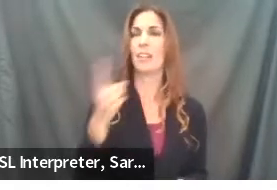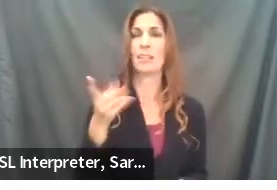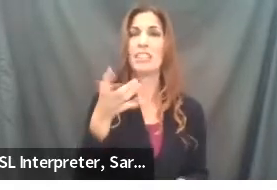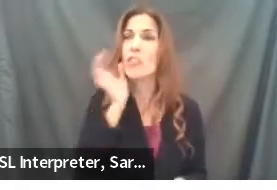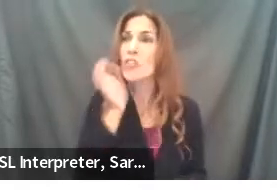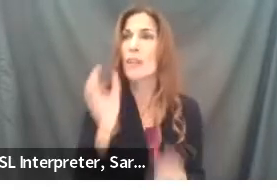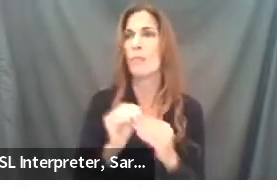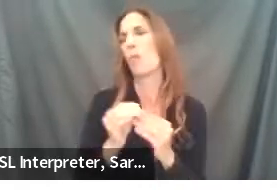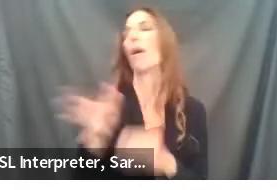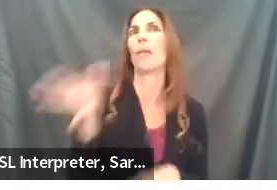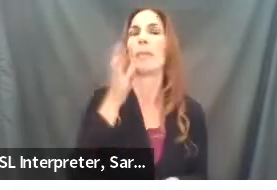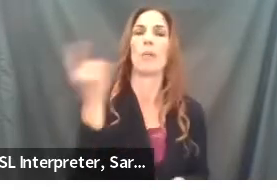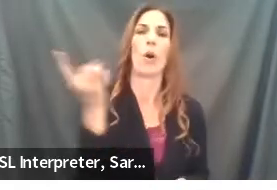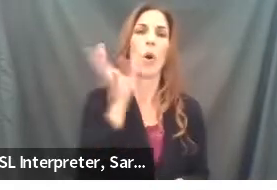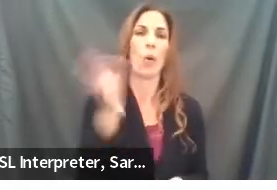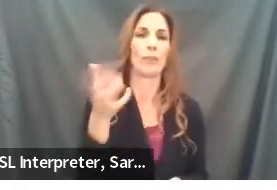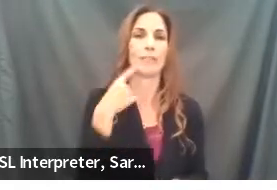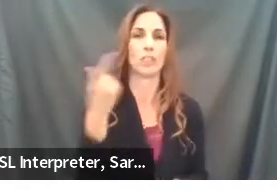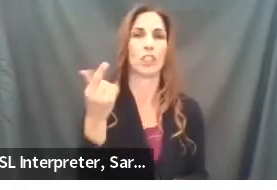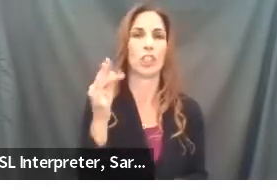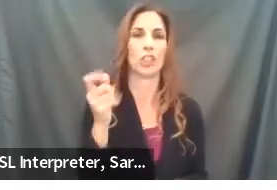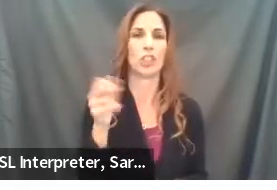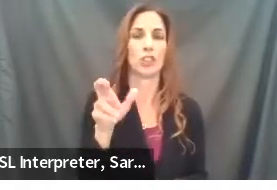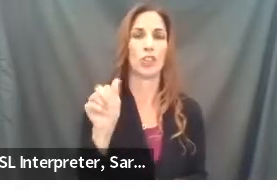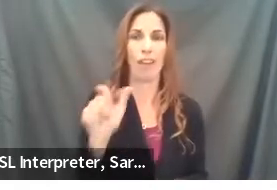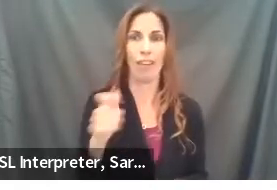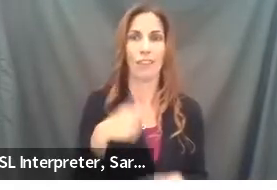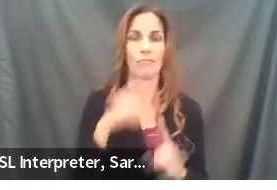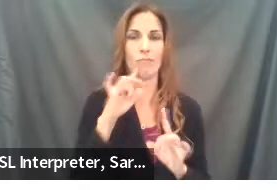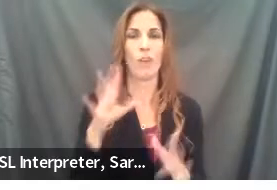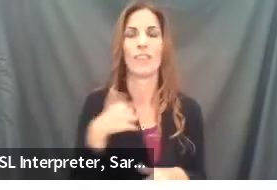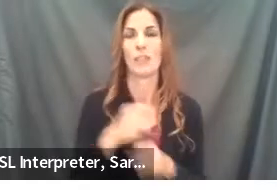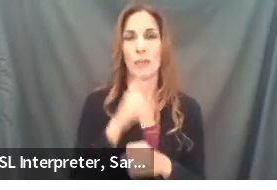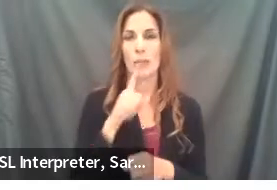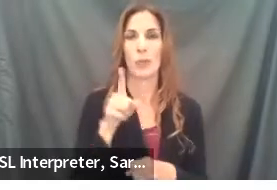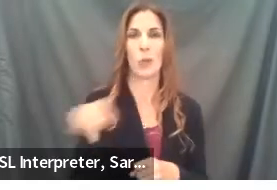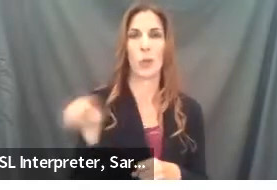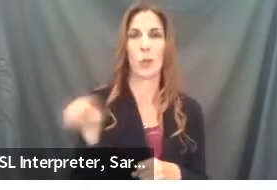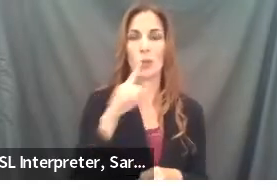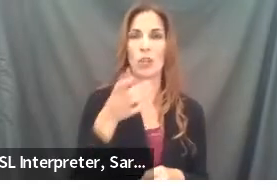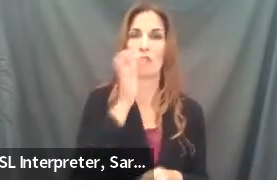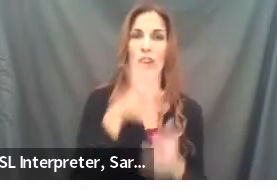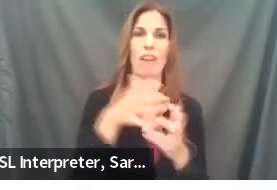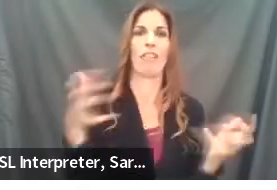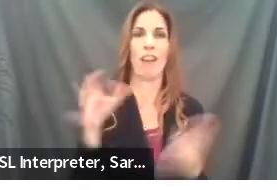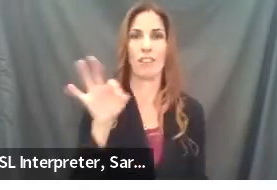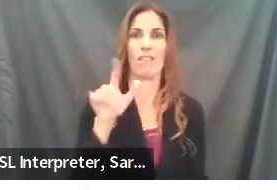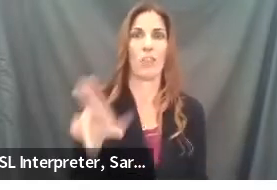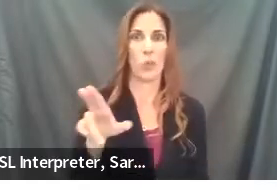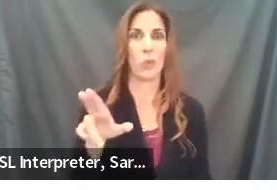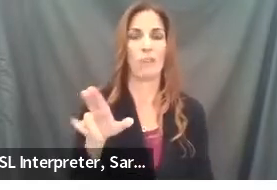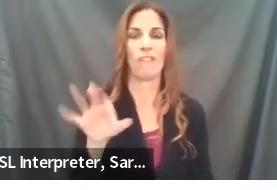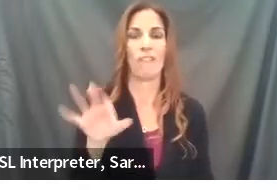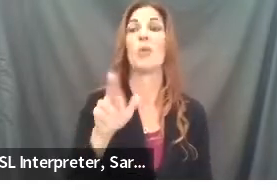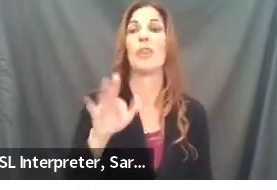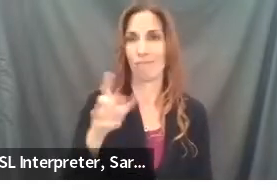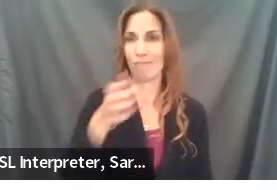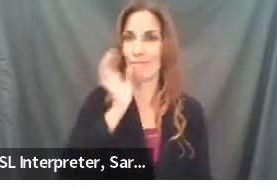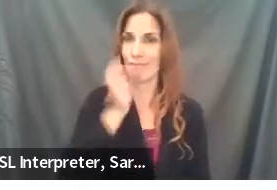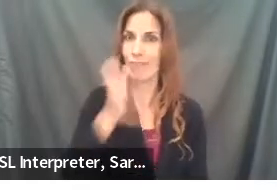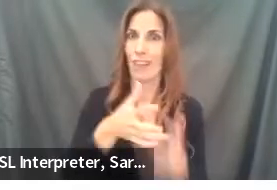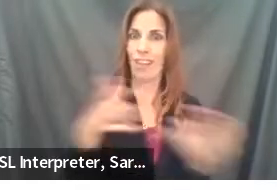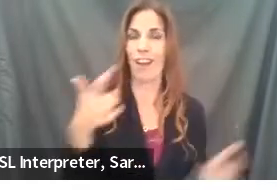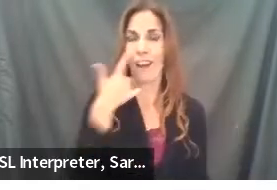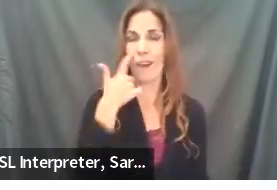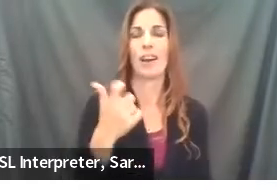medicine. She swore by. So making sure that you are drinking lots of fluids because